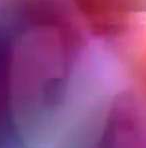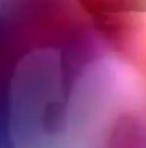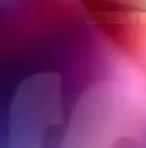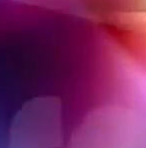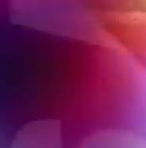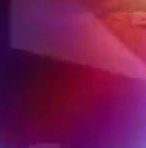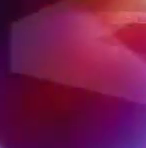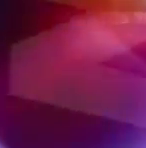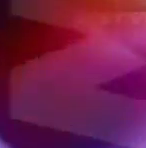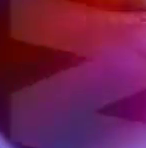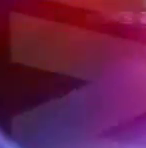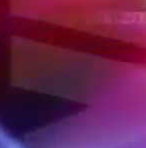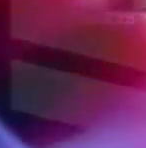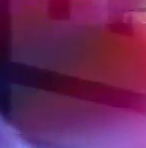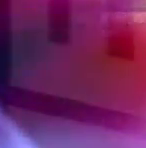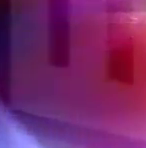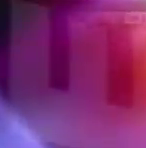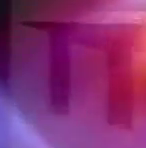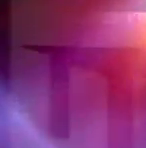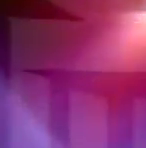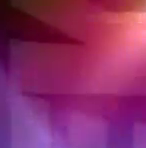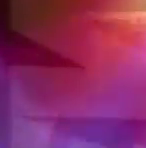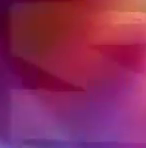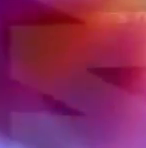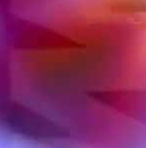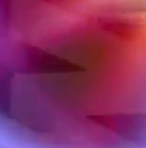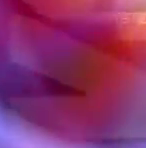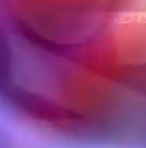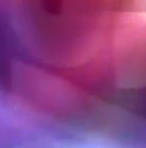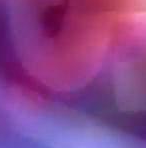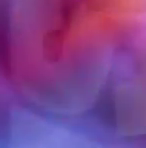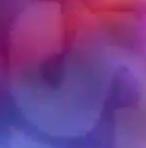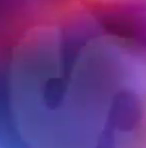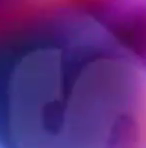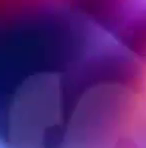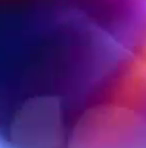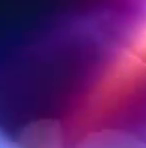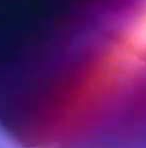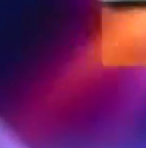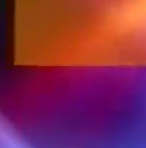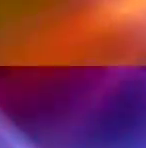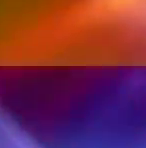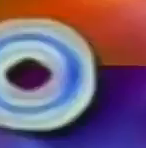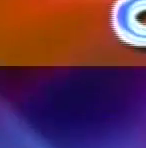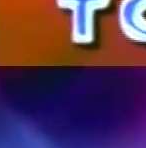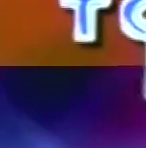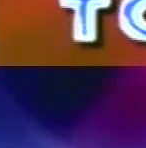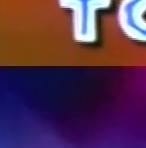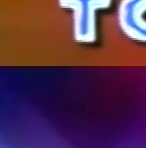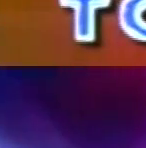covering the islands of the Bahamas. ZNS Network presents The Bahamas Tonight.